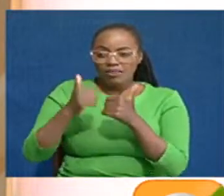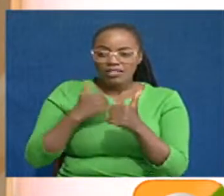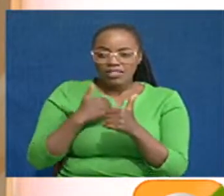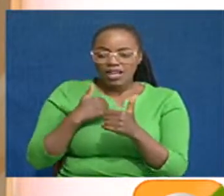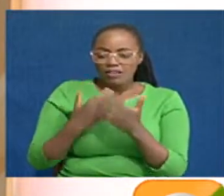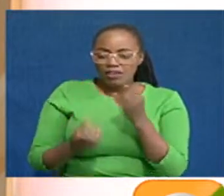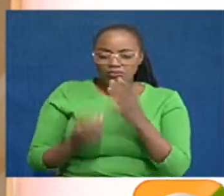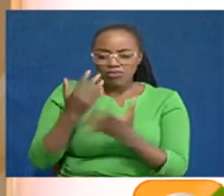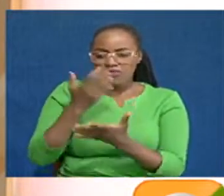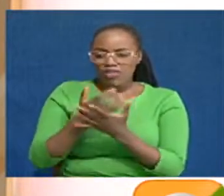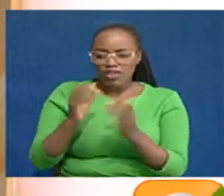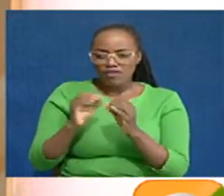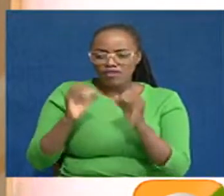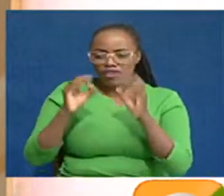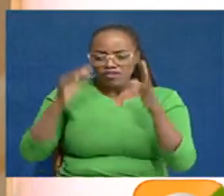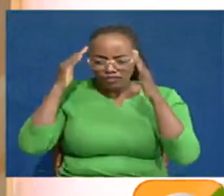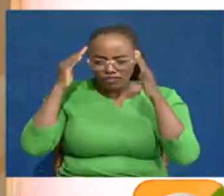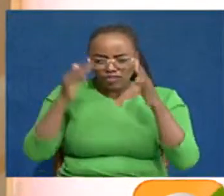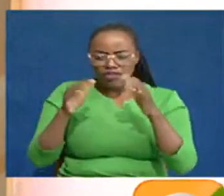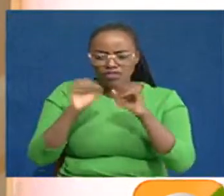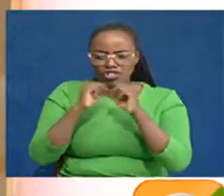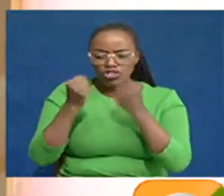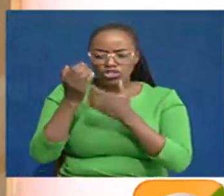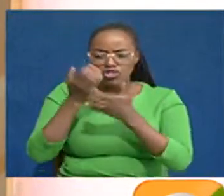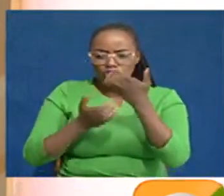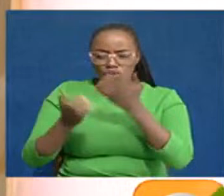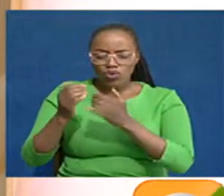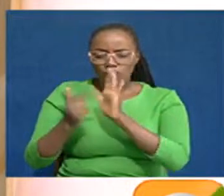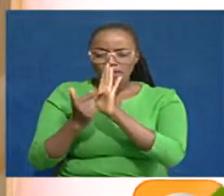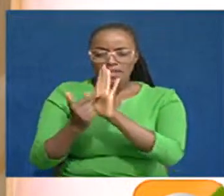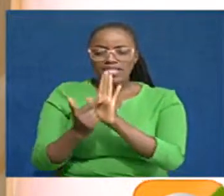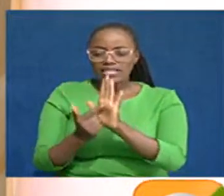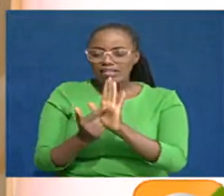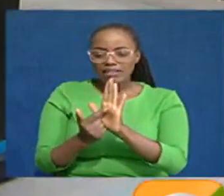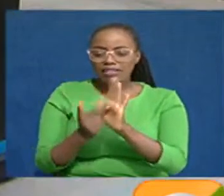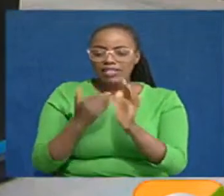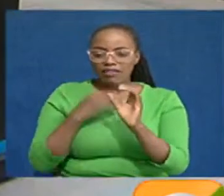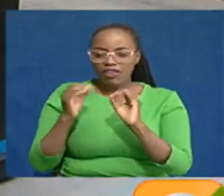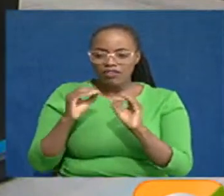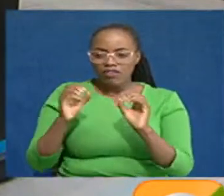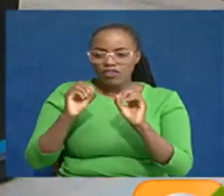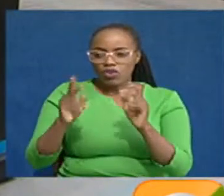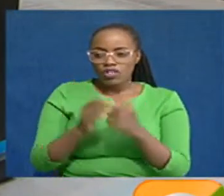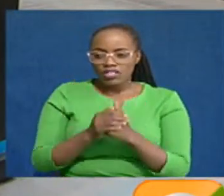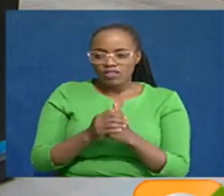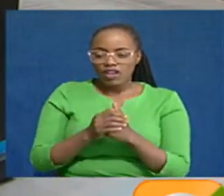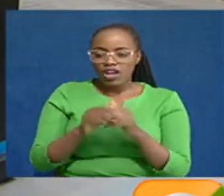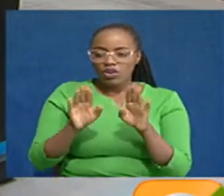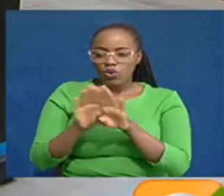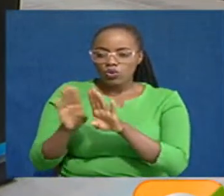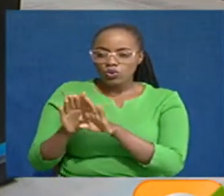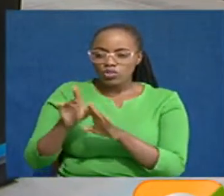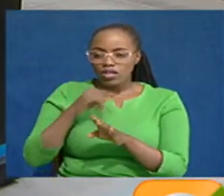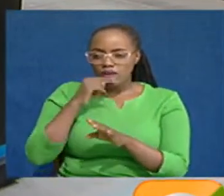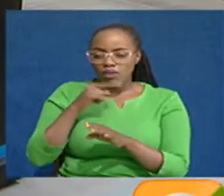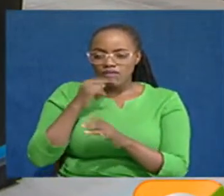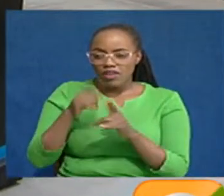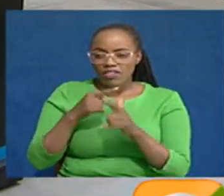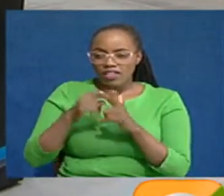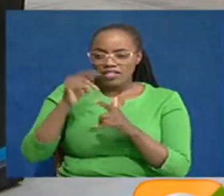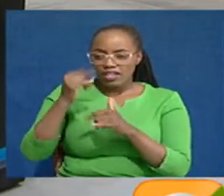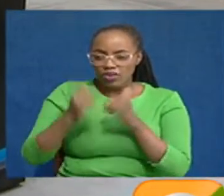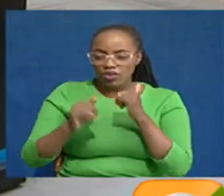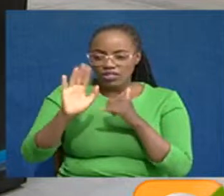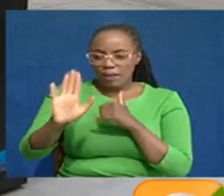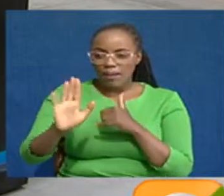the evidence. Especially if you look at our social economic indicators, it's not that much. All right. Closing comments now. I'll take those as your final